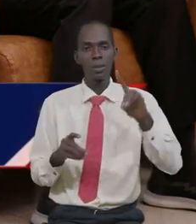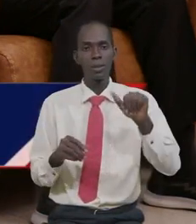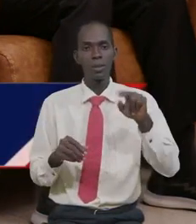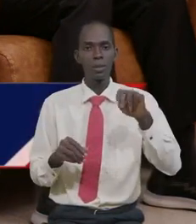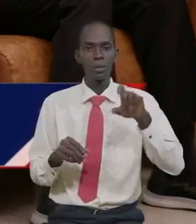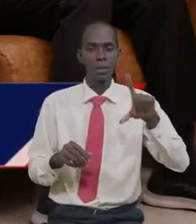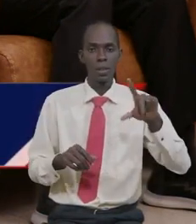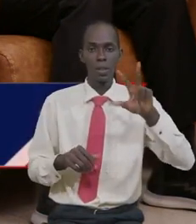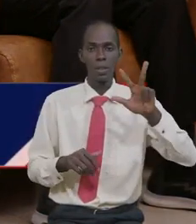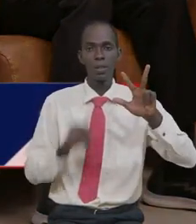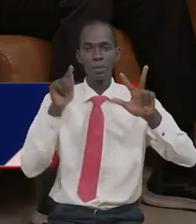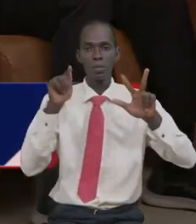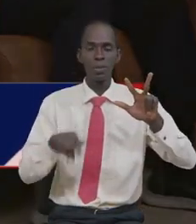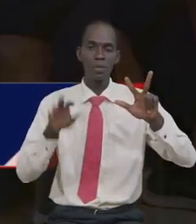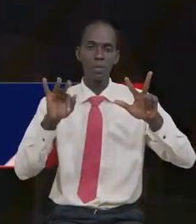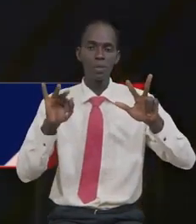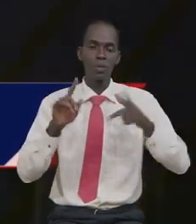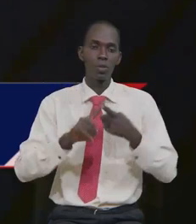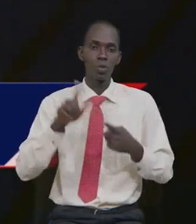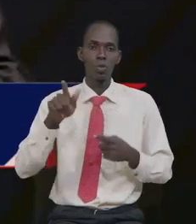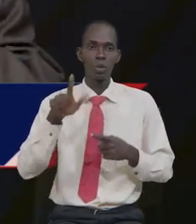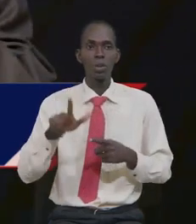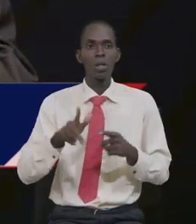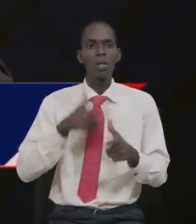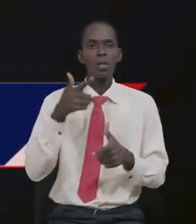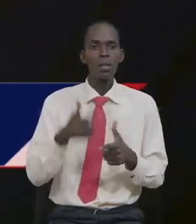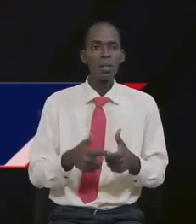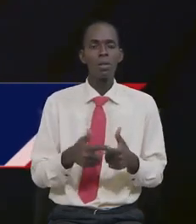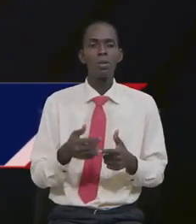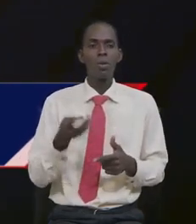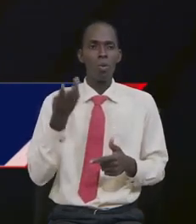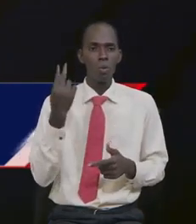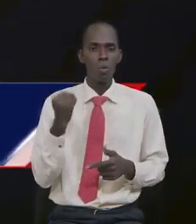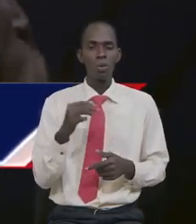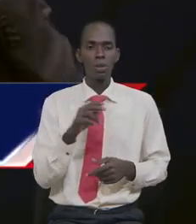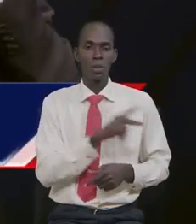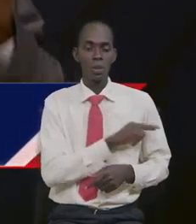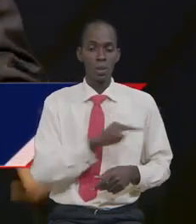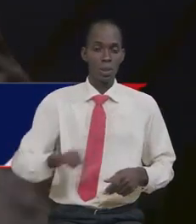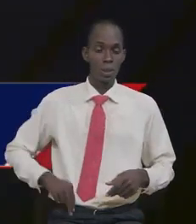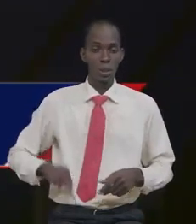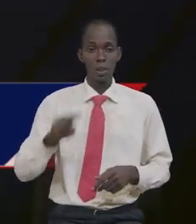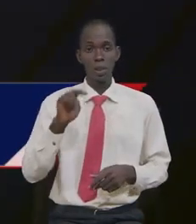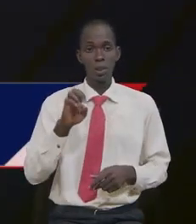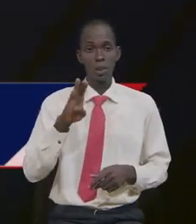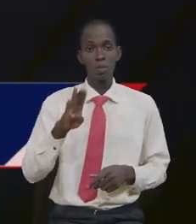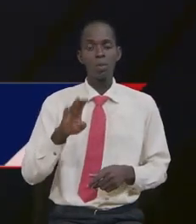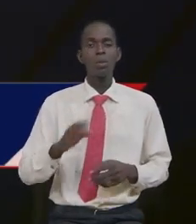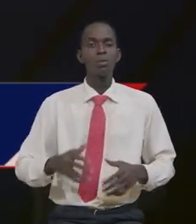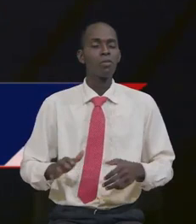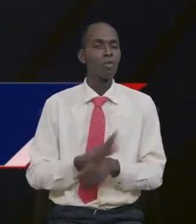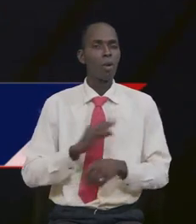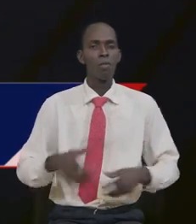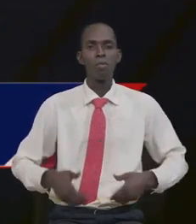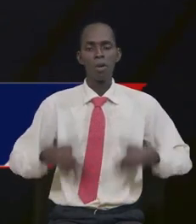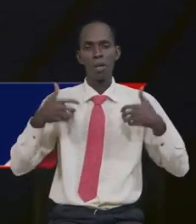verses 19 to 23. Then was Nebuchadnezzar full of fury, and the